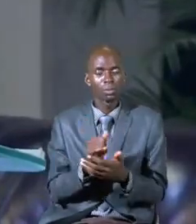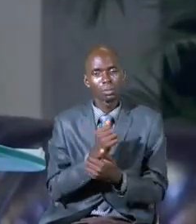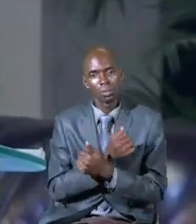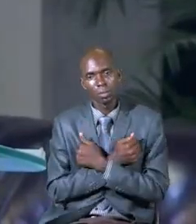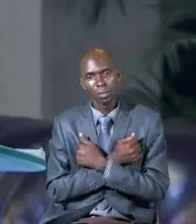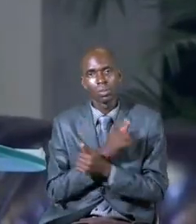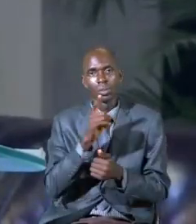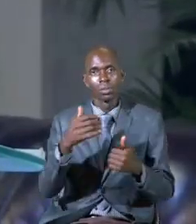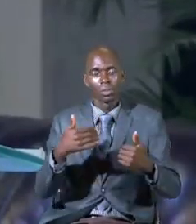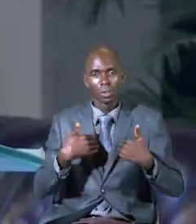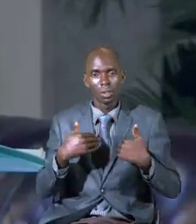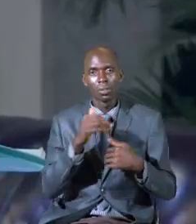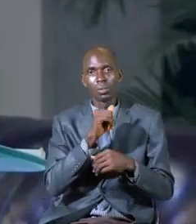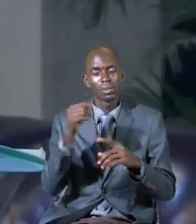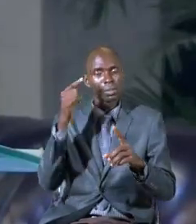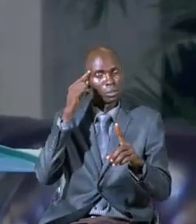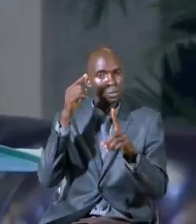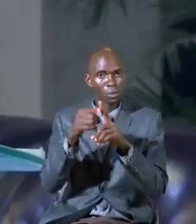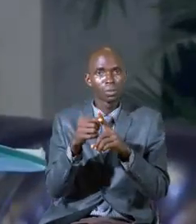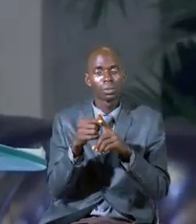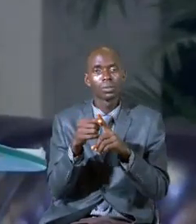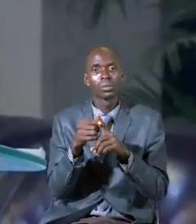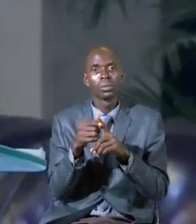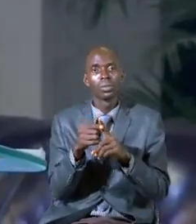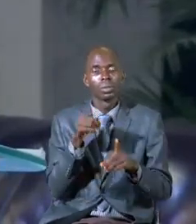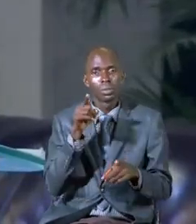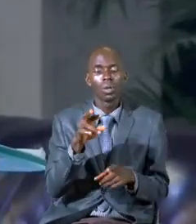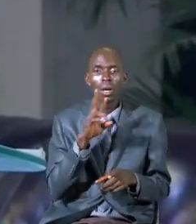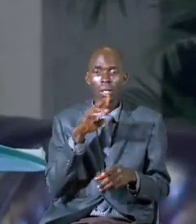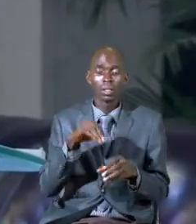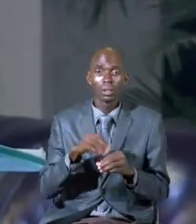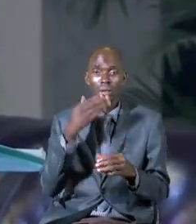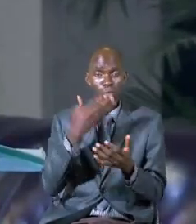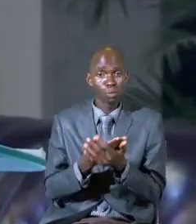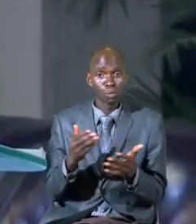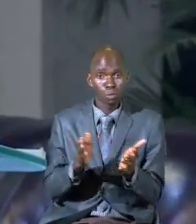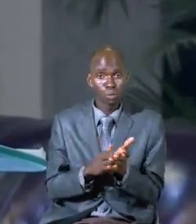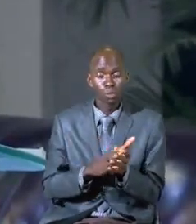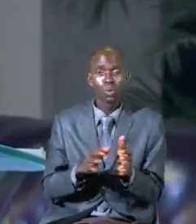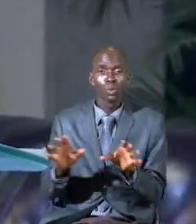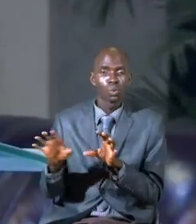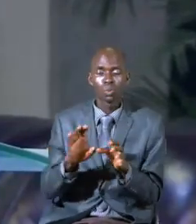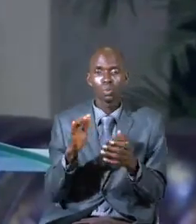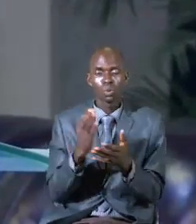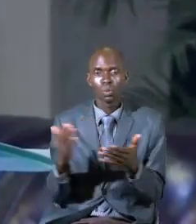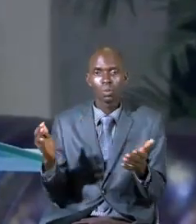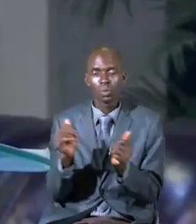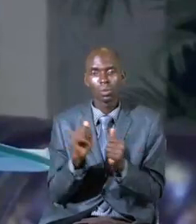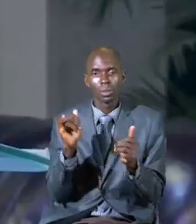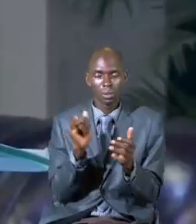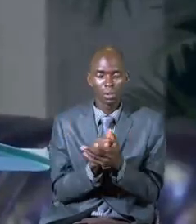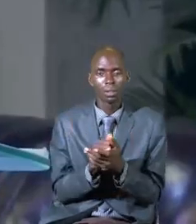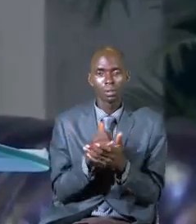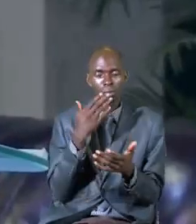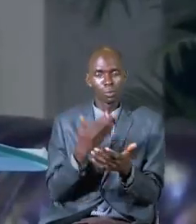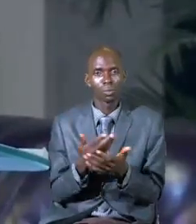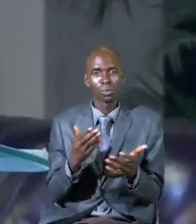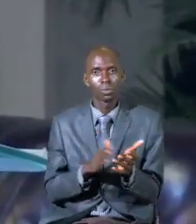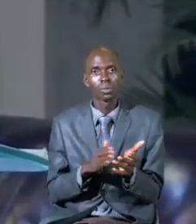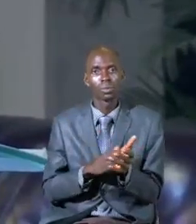I'm in a good school. Do something with that school. I have a great project in life.